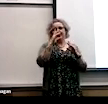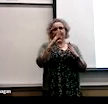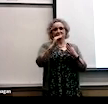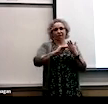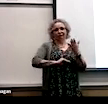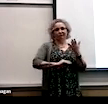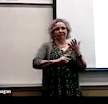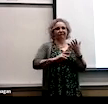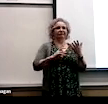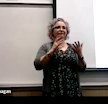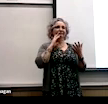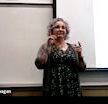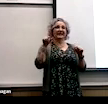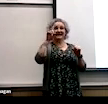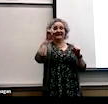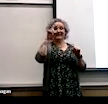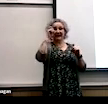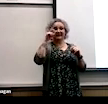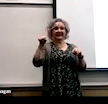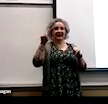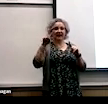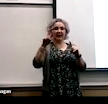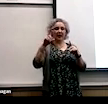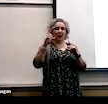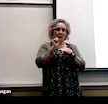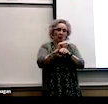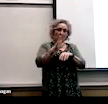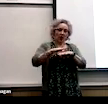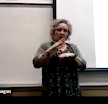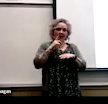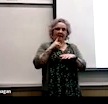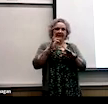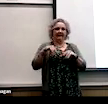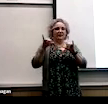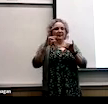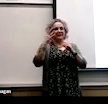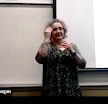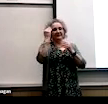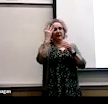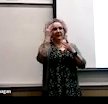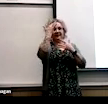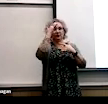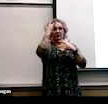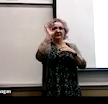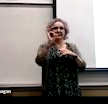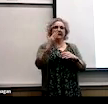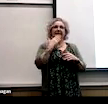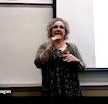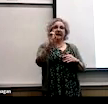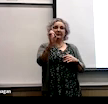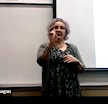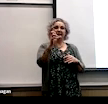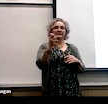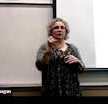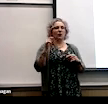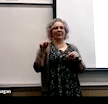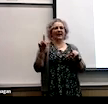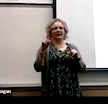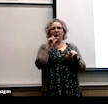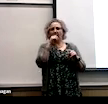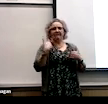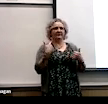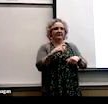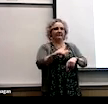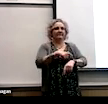those common conditions, and they're working so hard to stay on top of the literature for diabetes, for example. They may not have time to do a deep dive into this